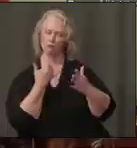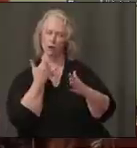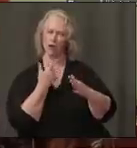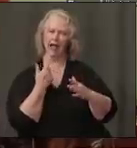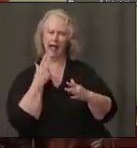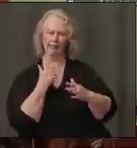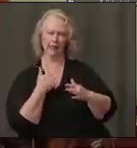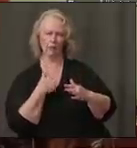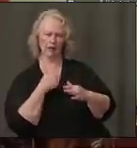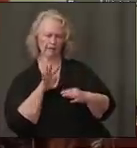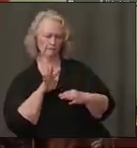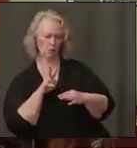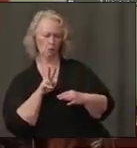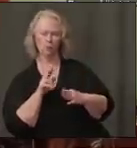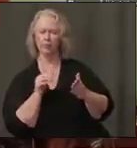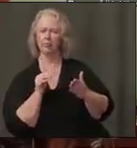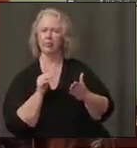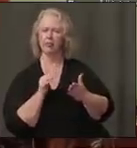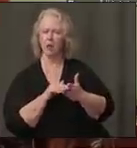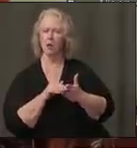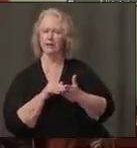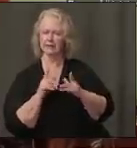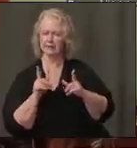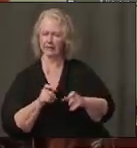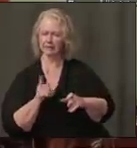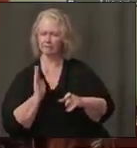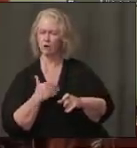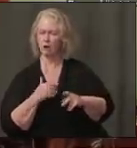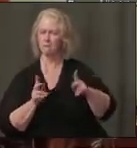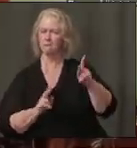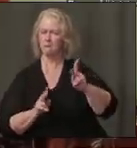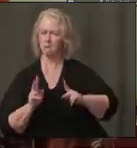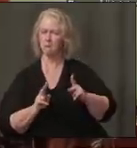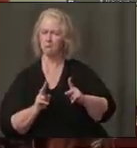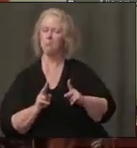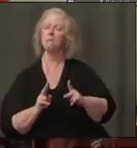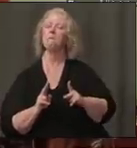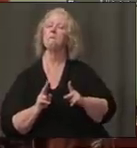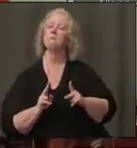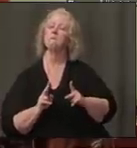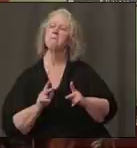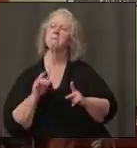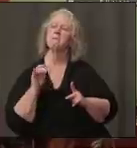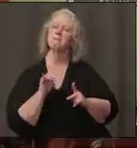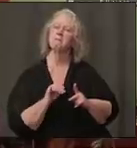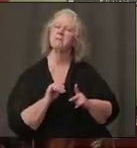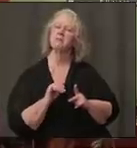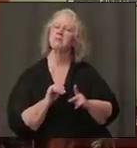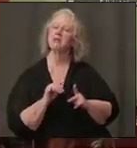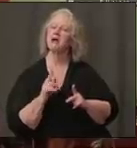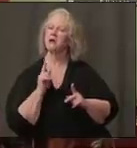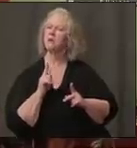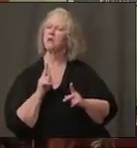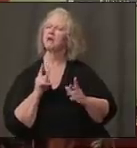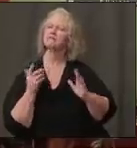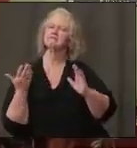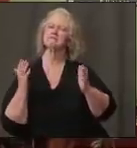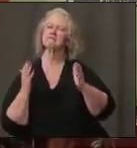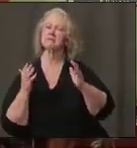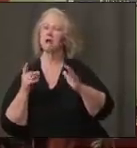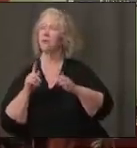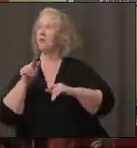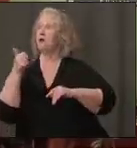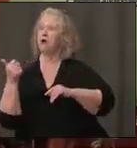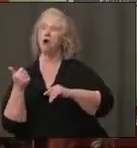like 42,000 tests for the population. That would be equivalent to other countries that have done